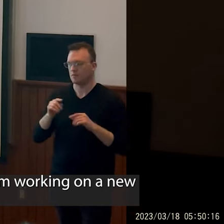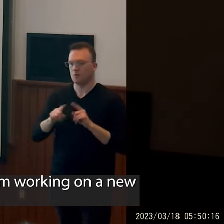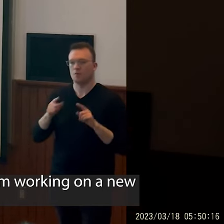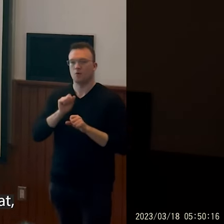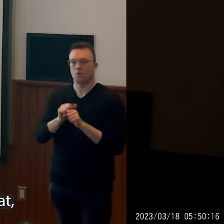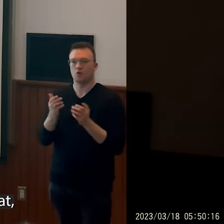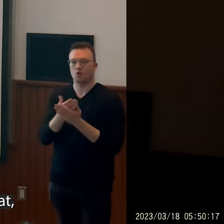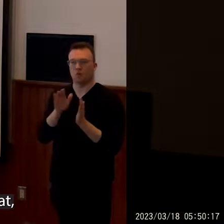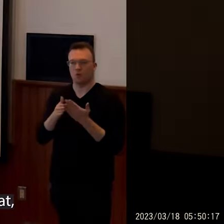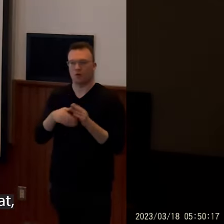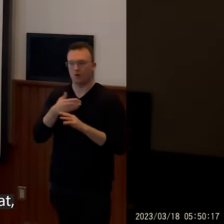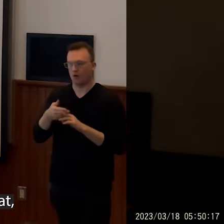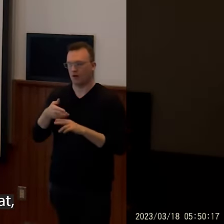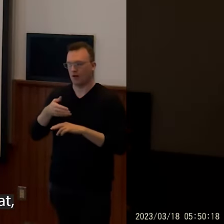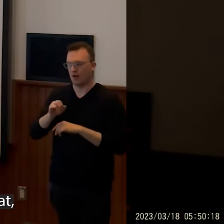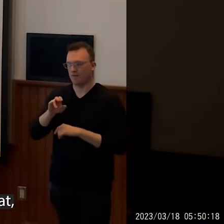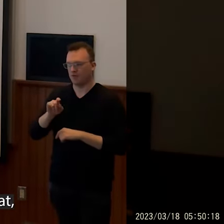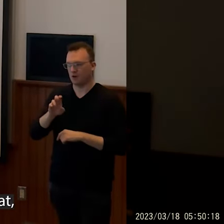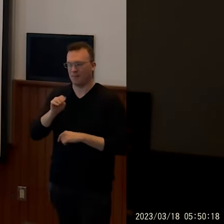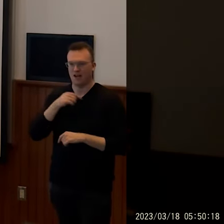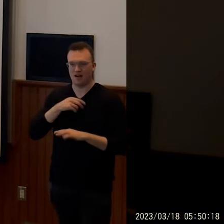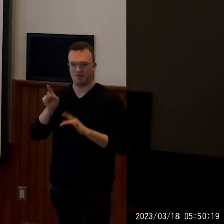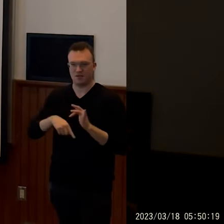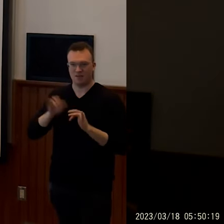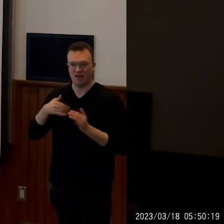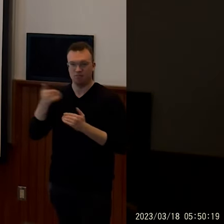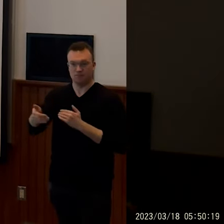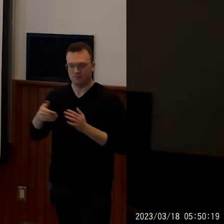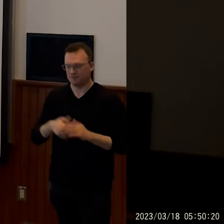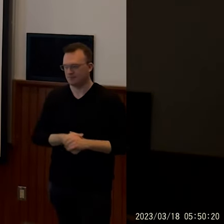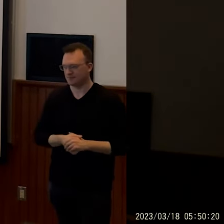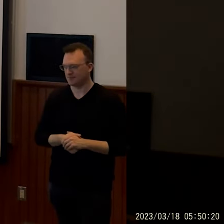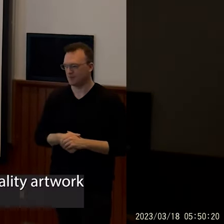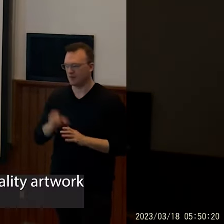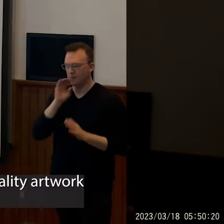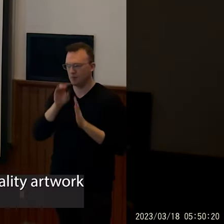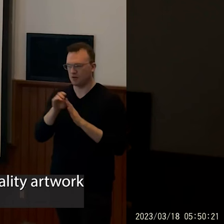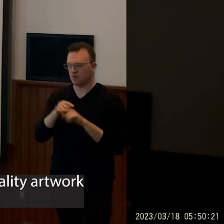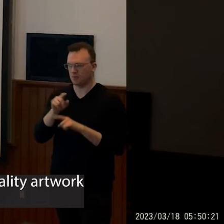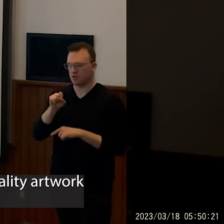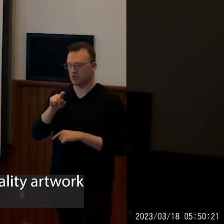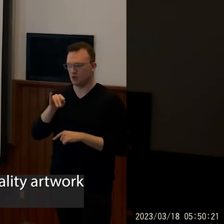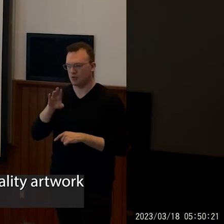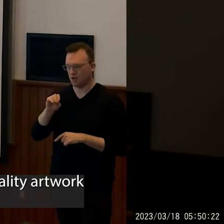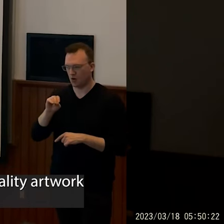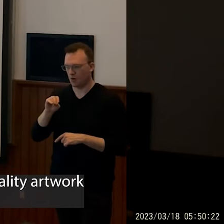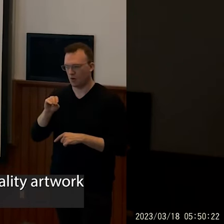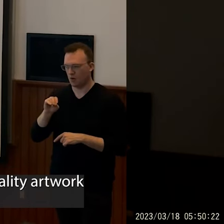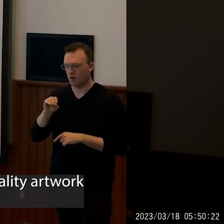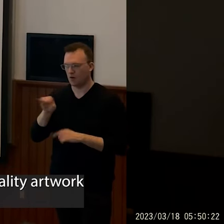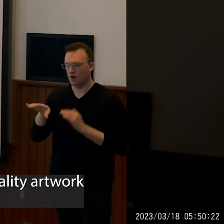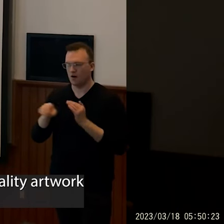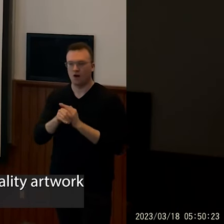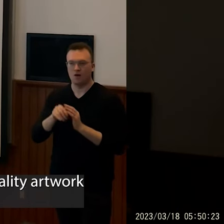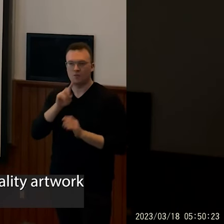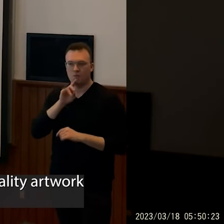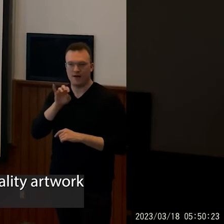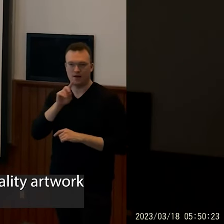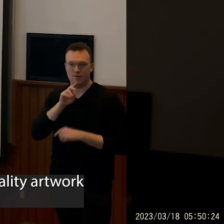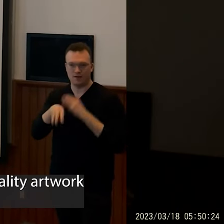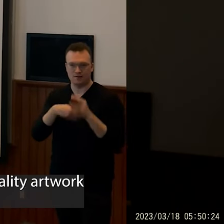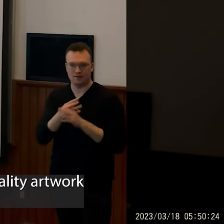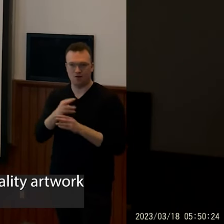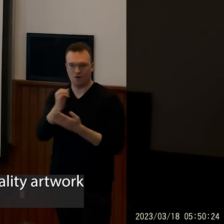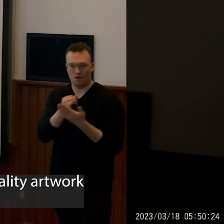working on a new book called After Man, I'm skipping that. There's some pictures in my studio. Here's the augmented reality artwork called Seen